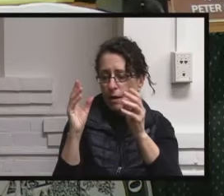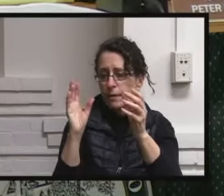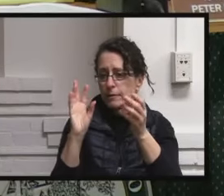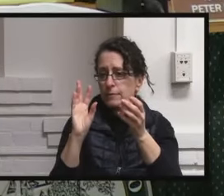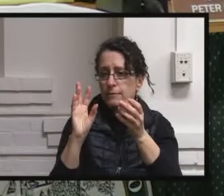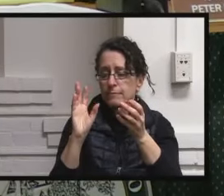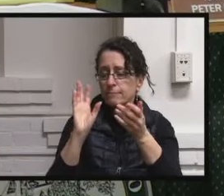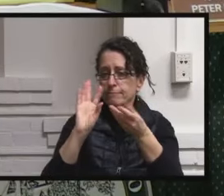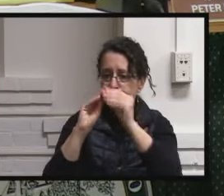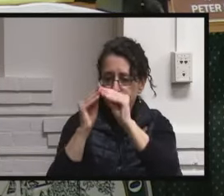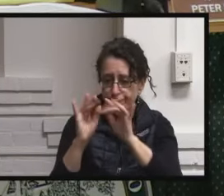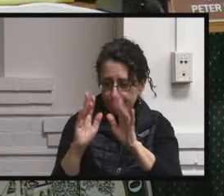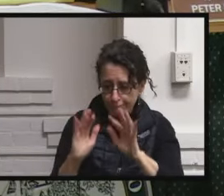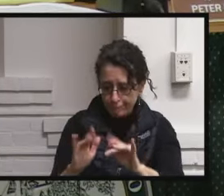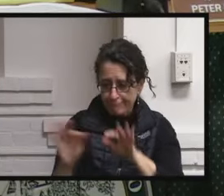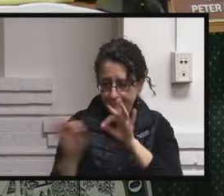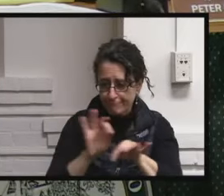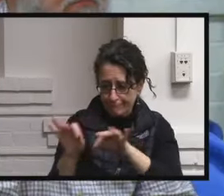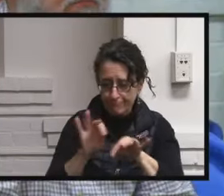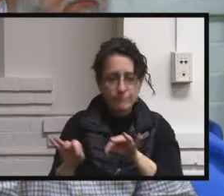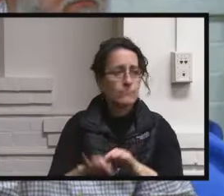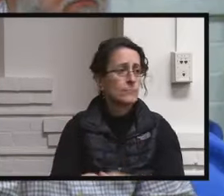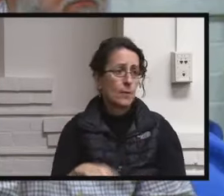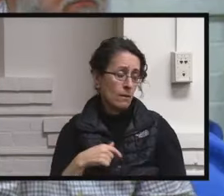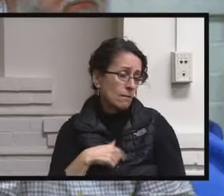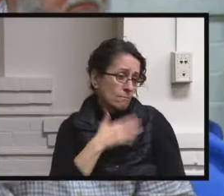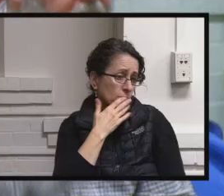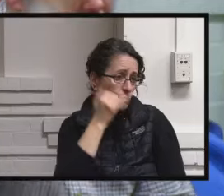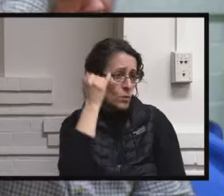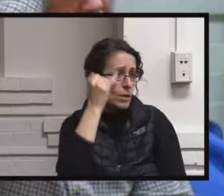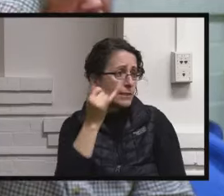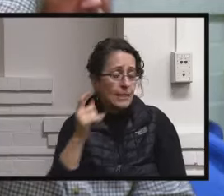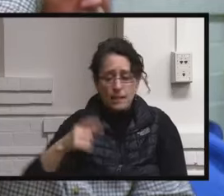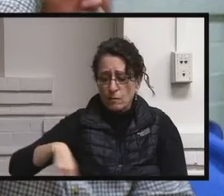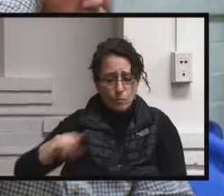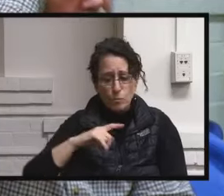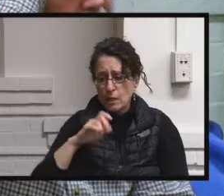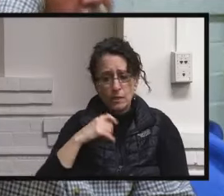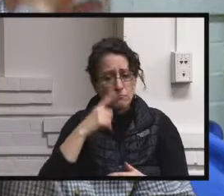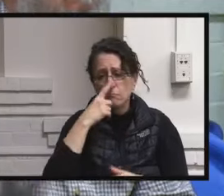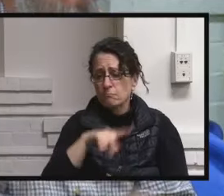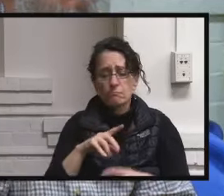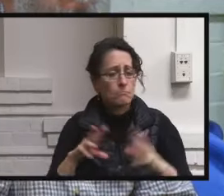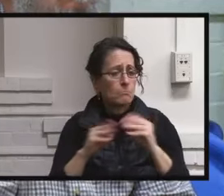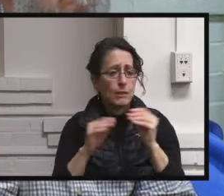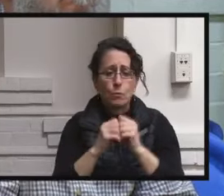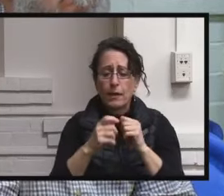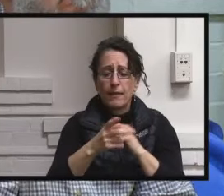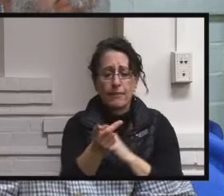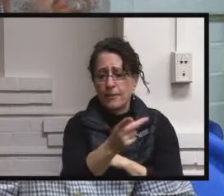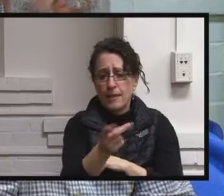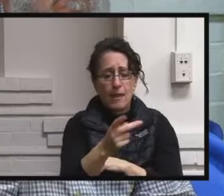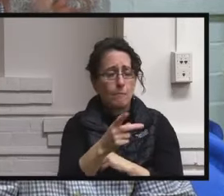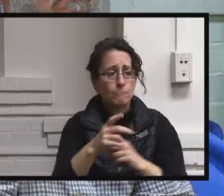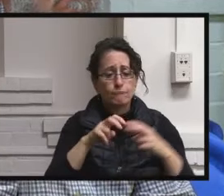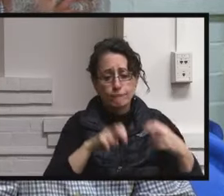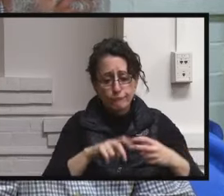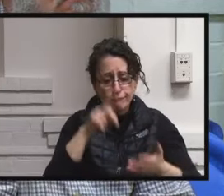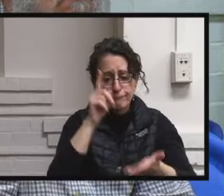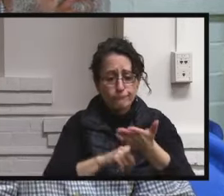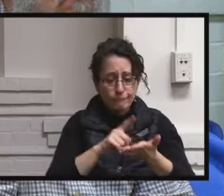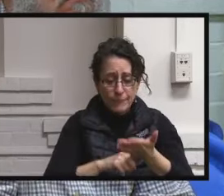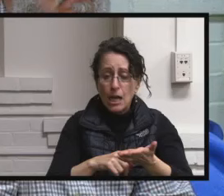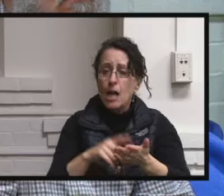That's perfectly reasonable, and I think any combination of us would be happy to sit down with Mr. Elwell and Mr. Moreland and discuss